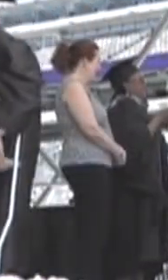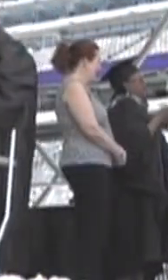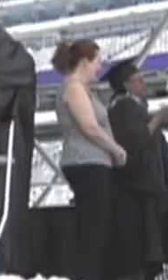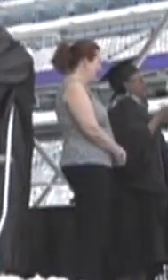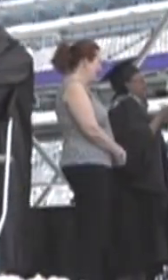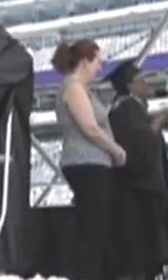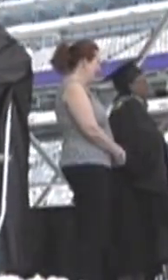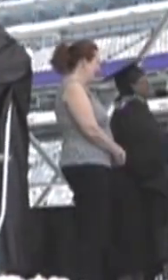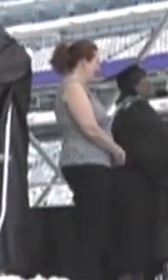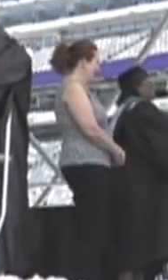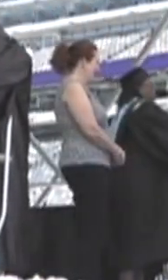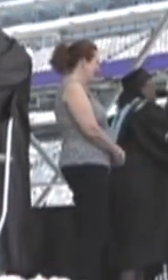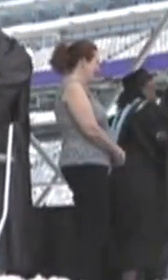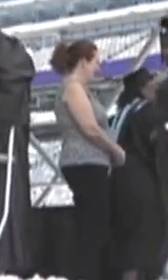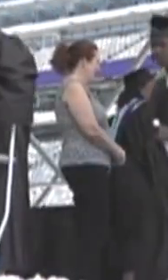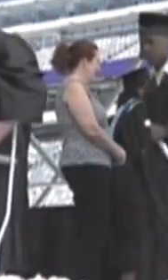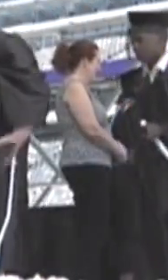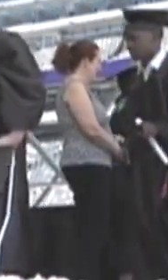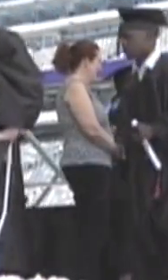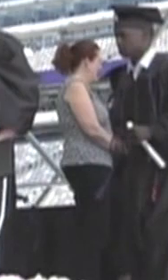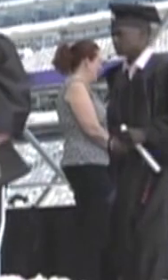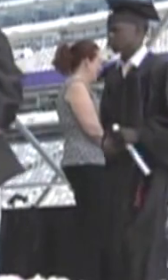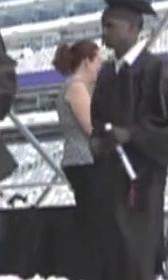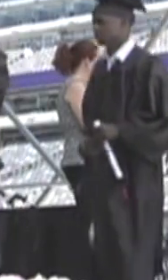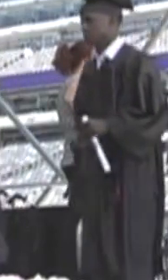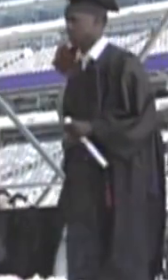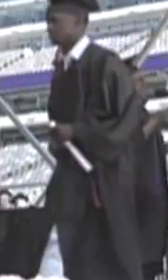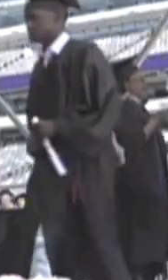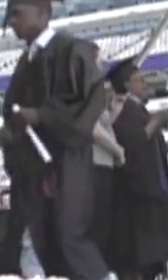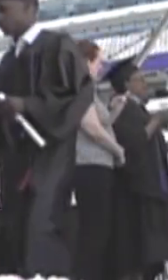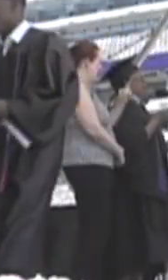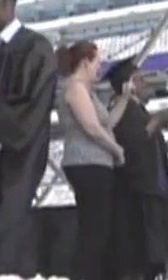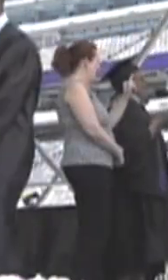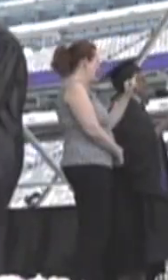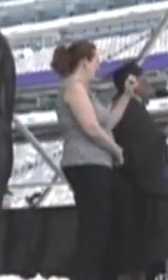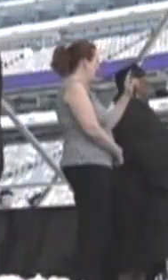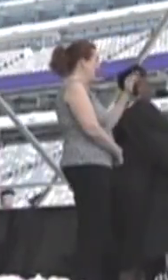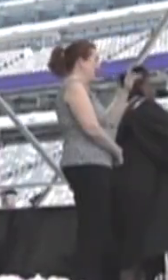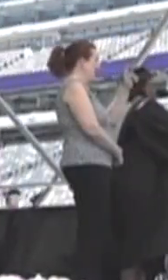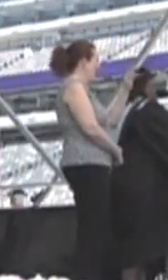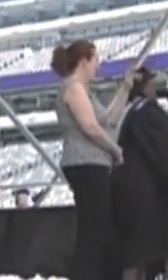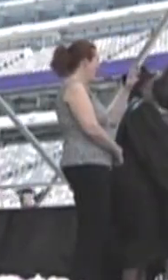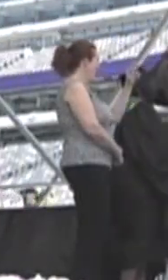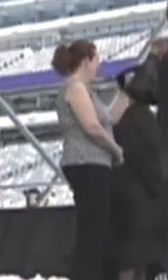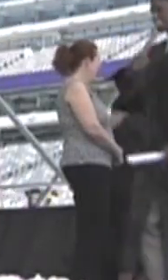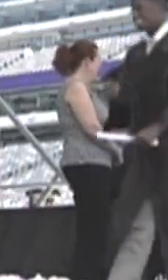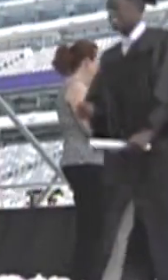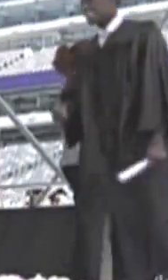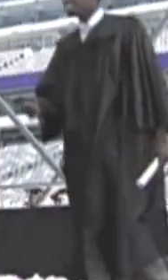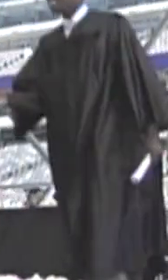Anthony Shields. Isaiah Arnett.